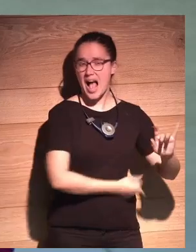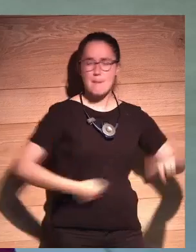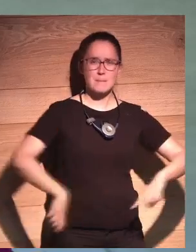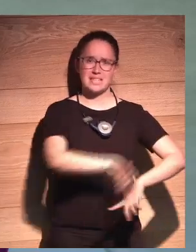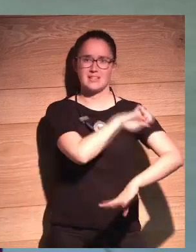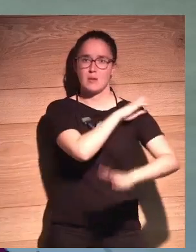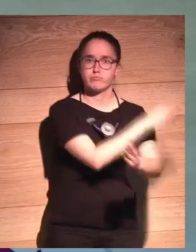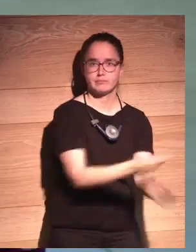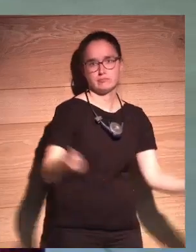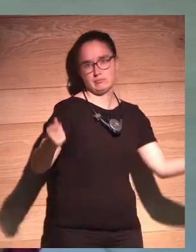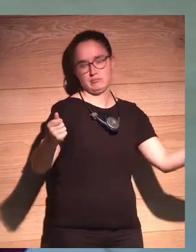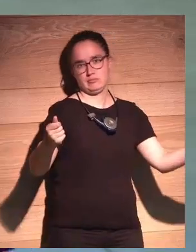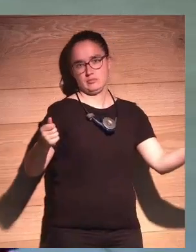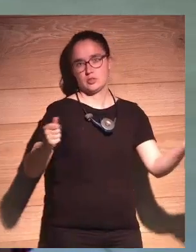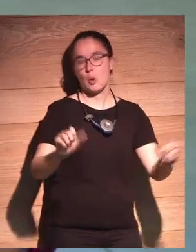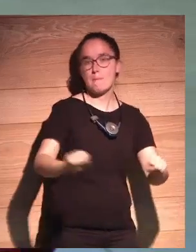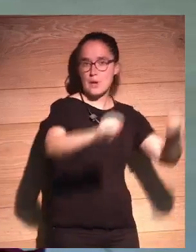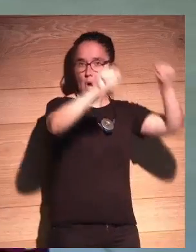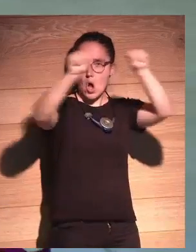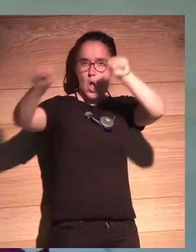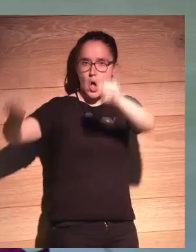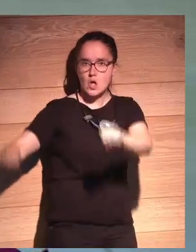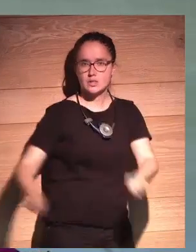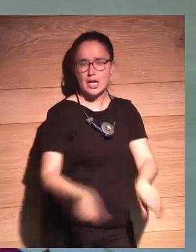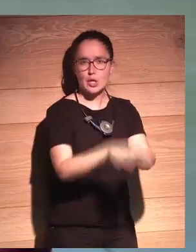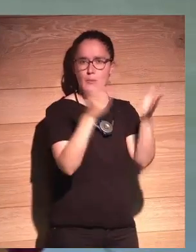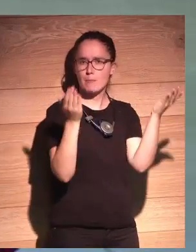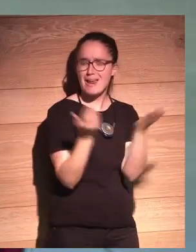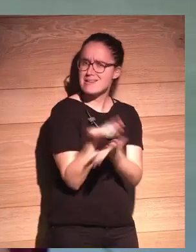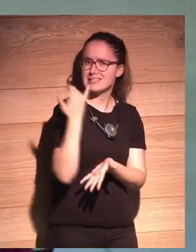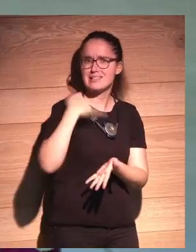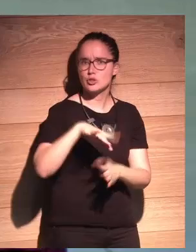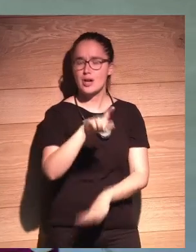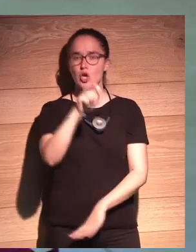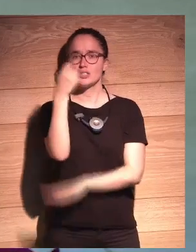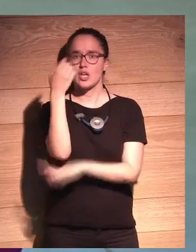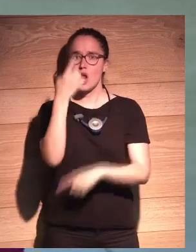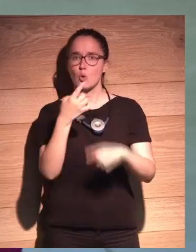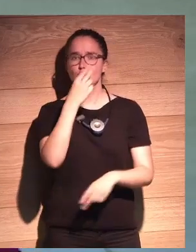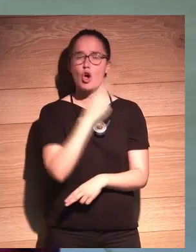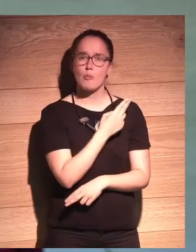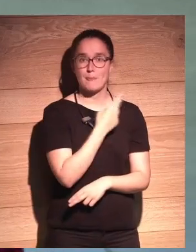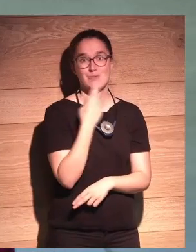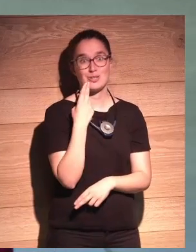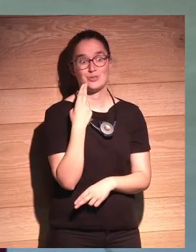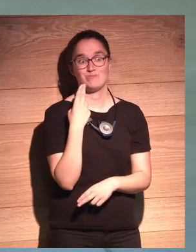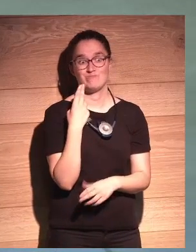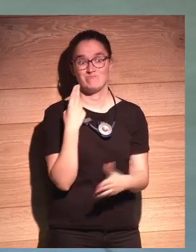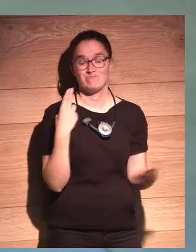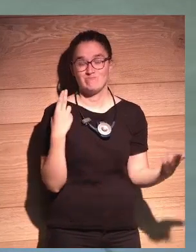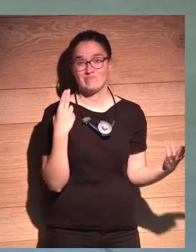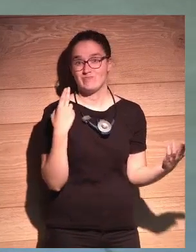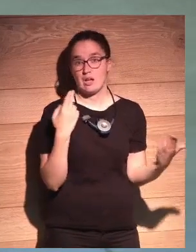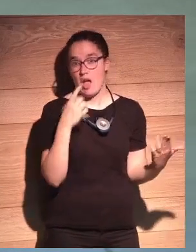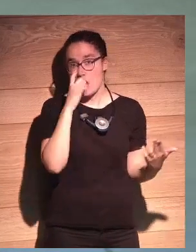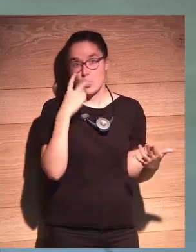of 2015, so that hunger was banished from the earth, certain